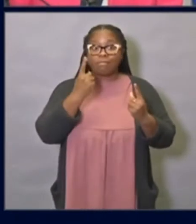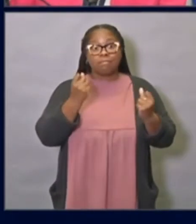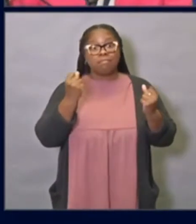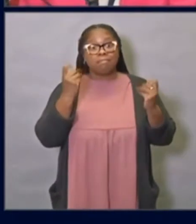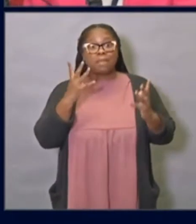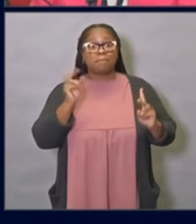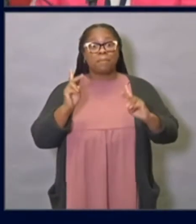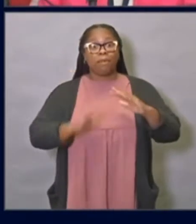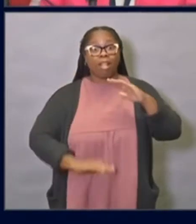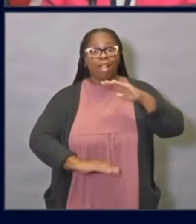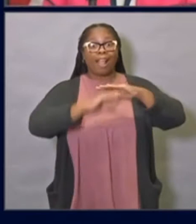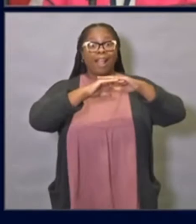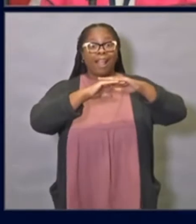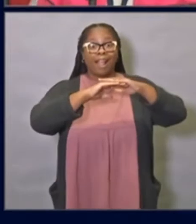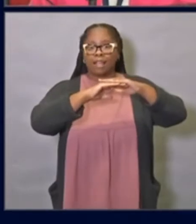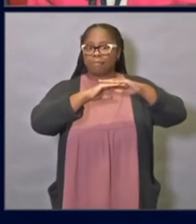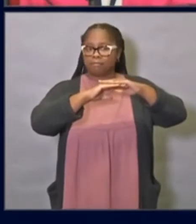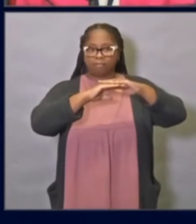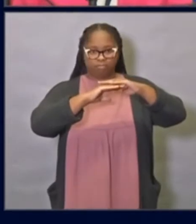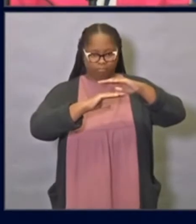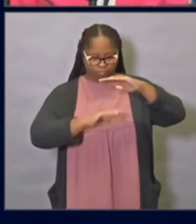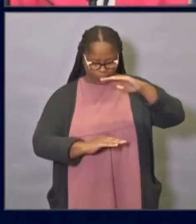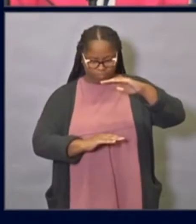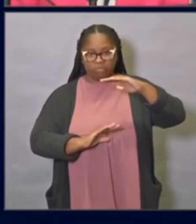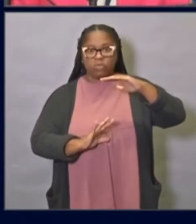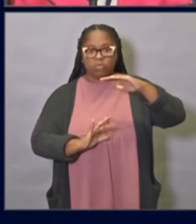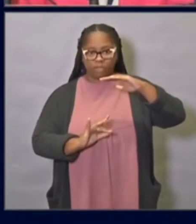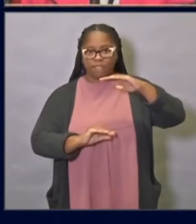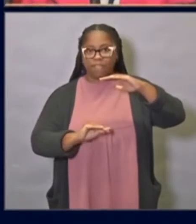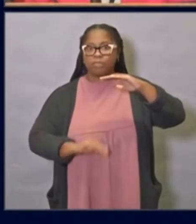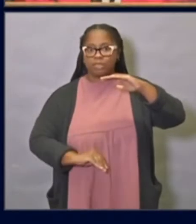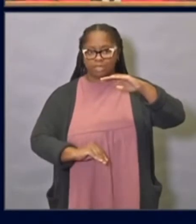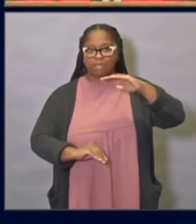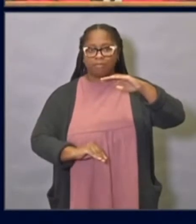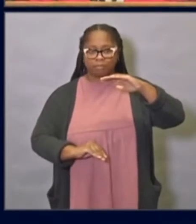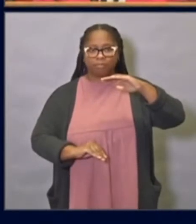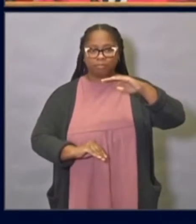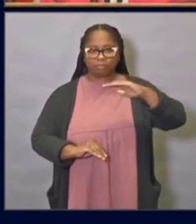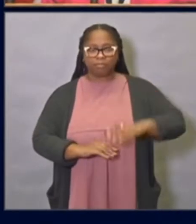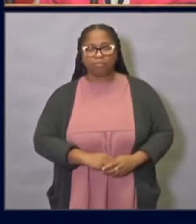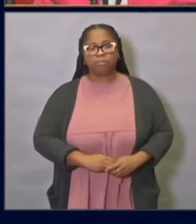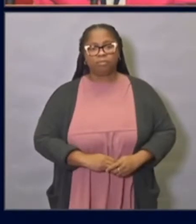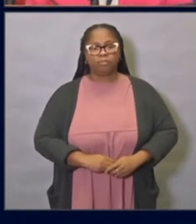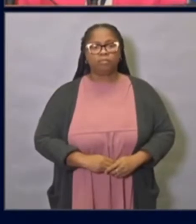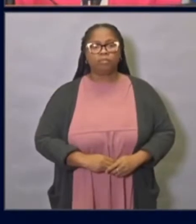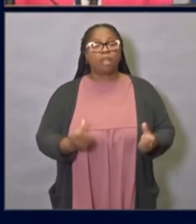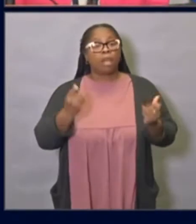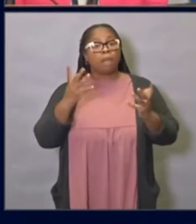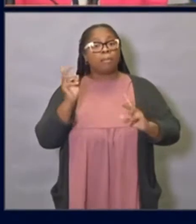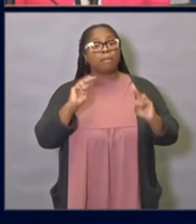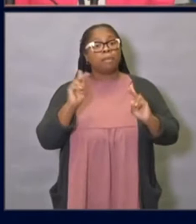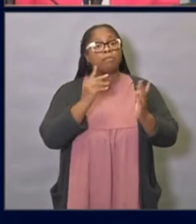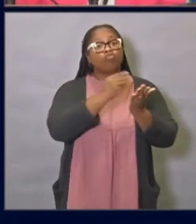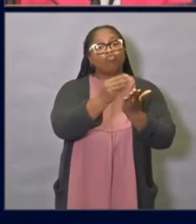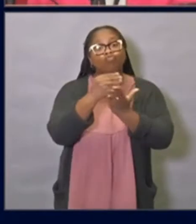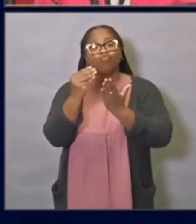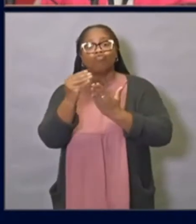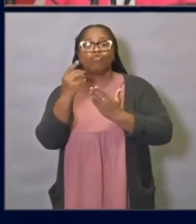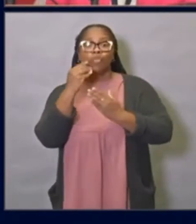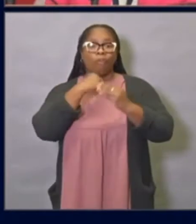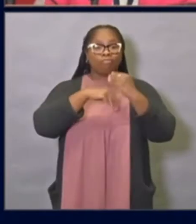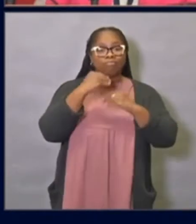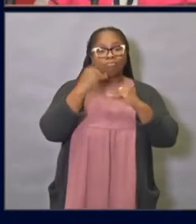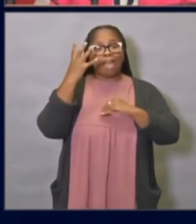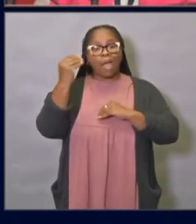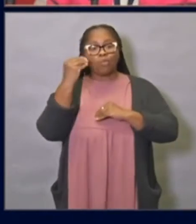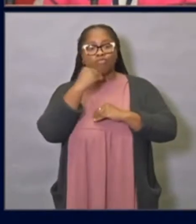to 25% of the maximum occupancy allowed. The number of patrons at outdoor restaurants, breweries,